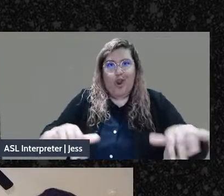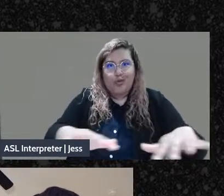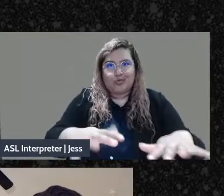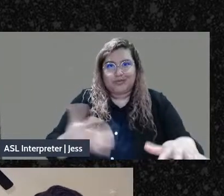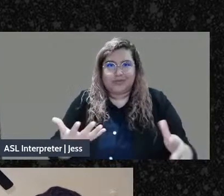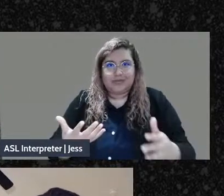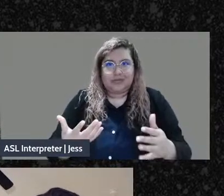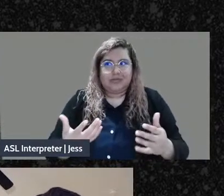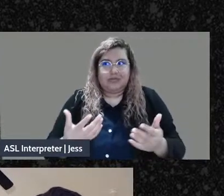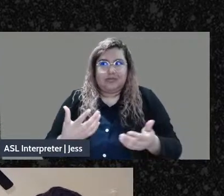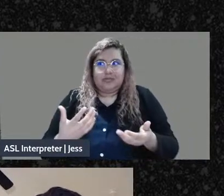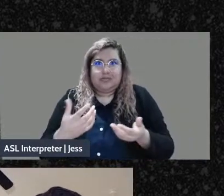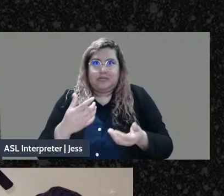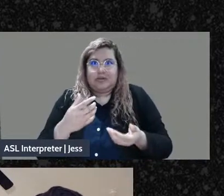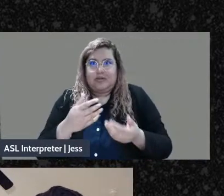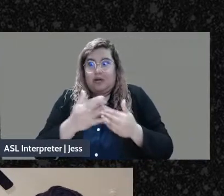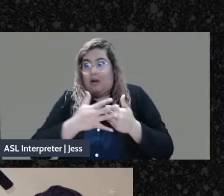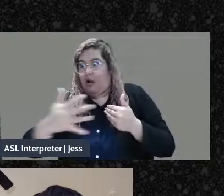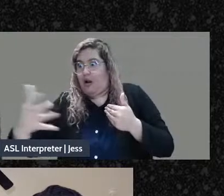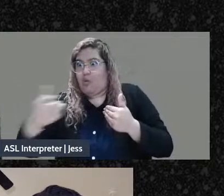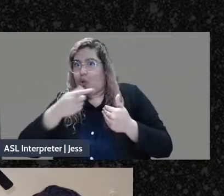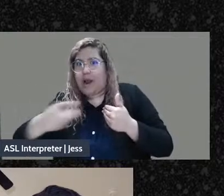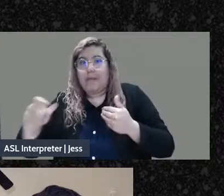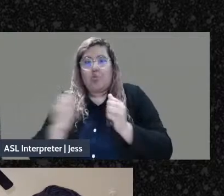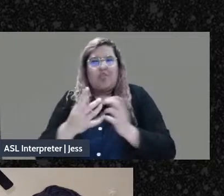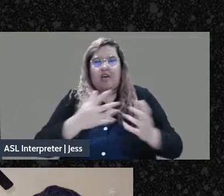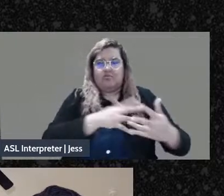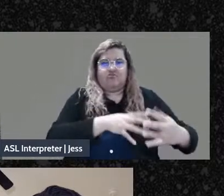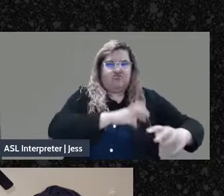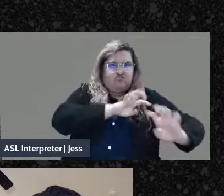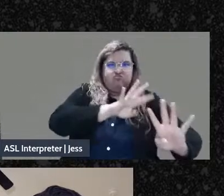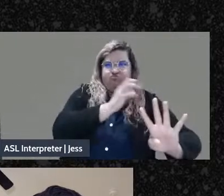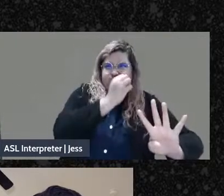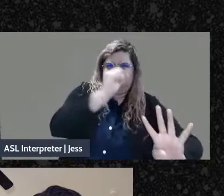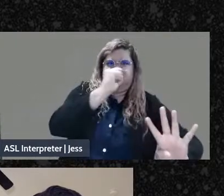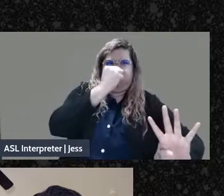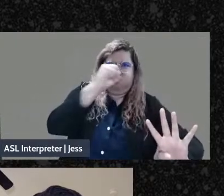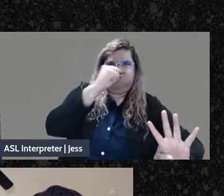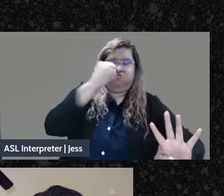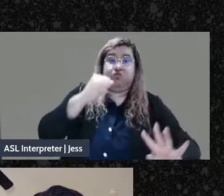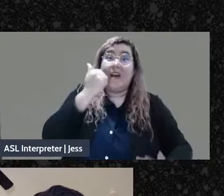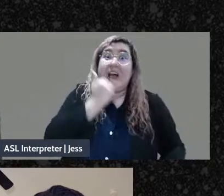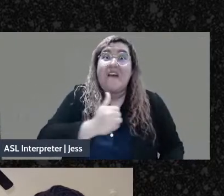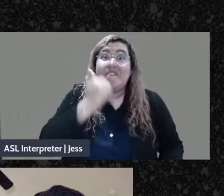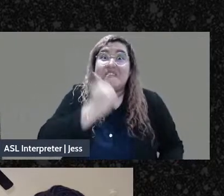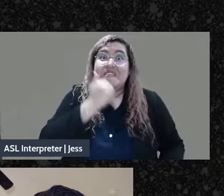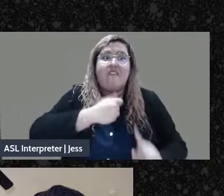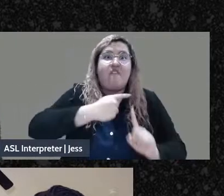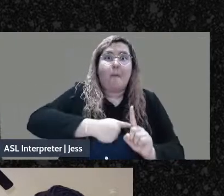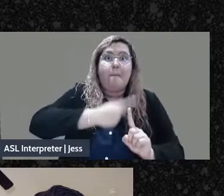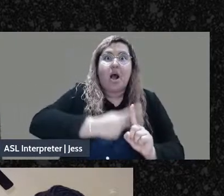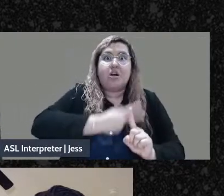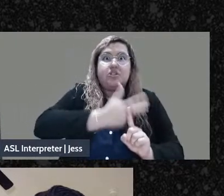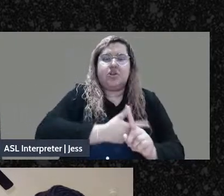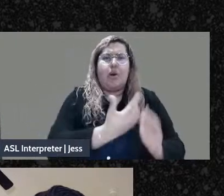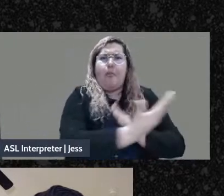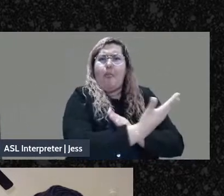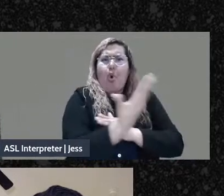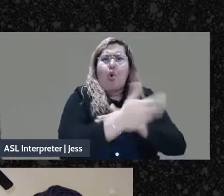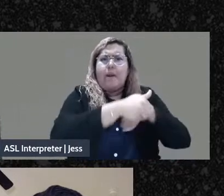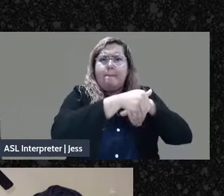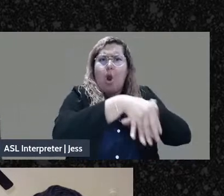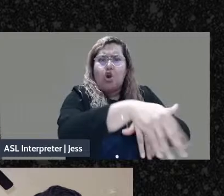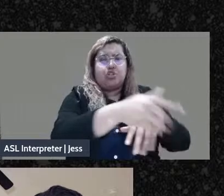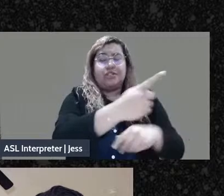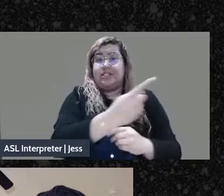would have happened without people's relentless protesting every day for months, right? There was morning march, a group that just marched